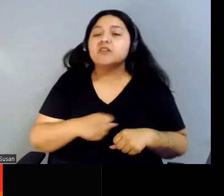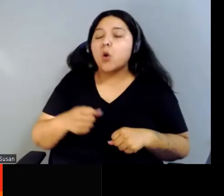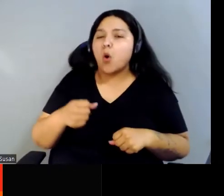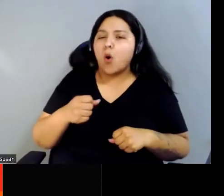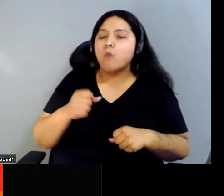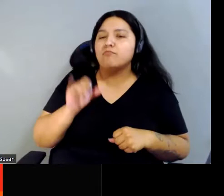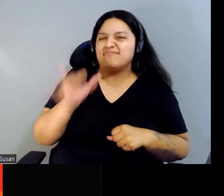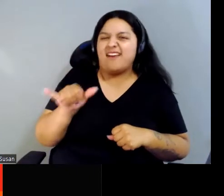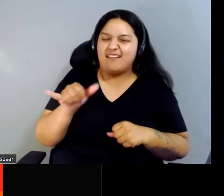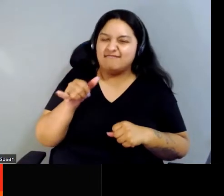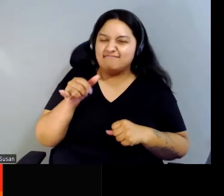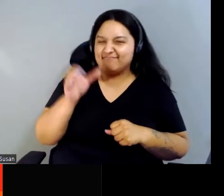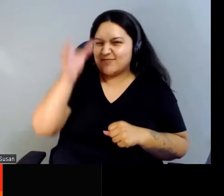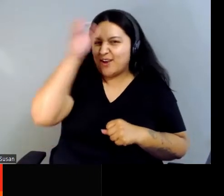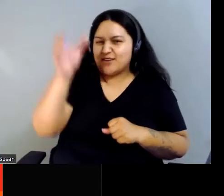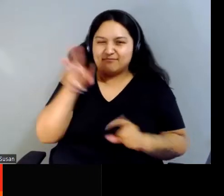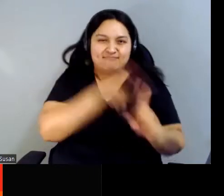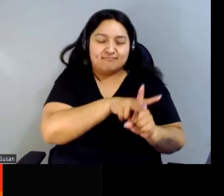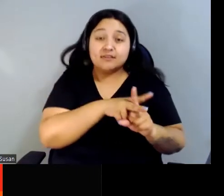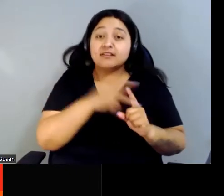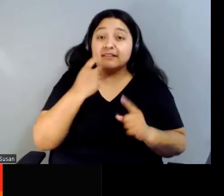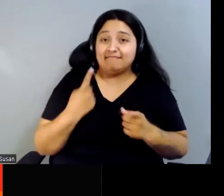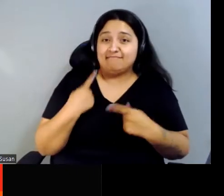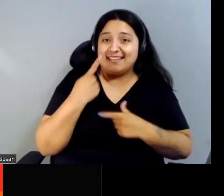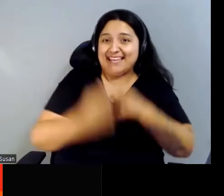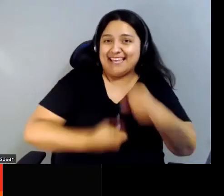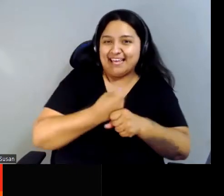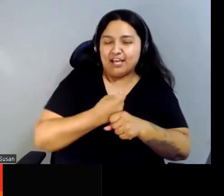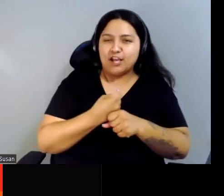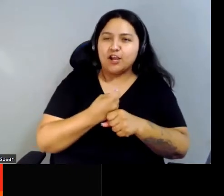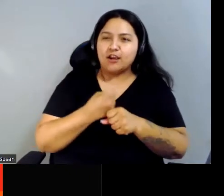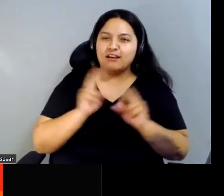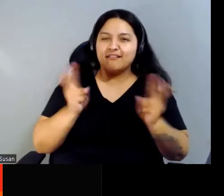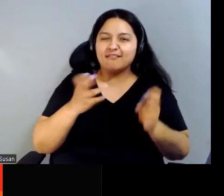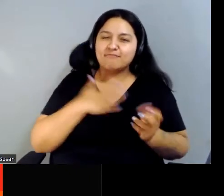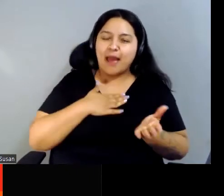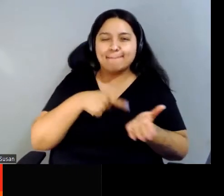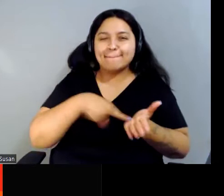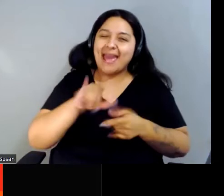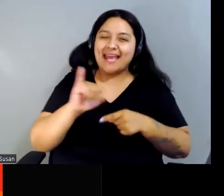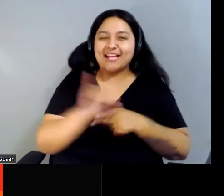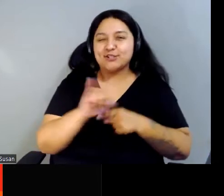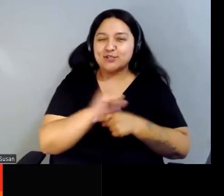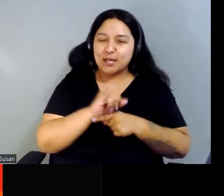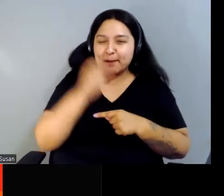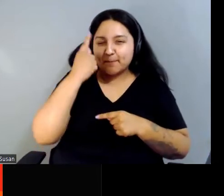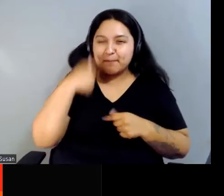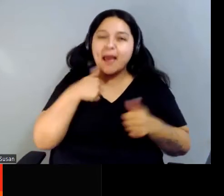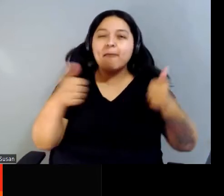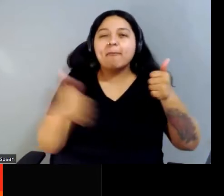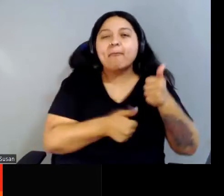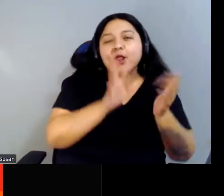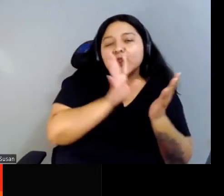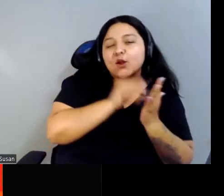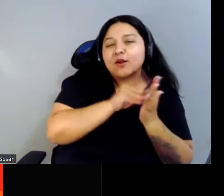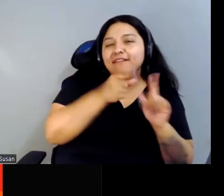like the last year has been almost like a paid internship for myself. Like I've been paying other people to intern me. And so